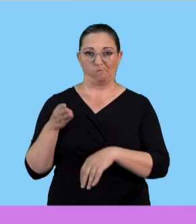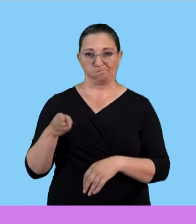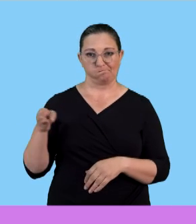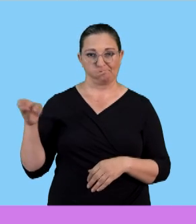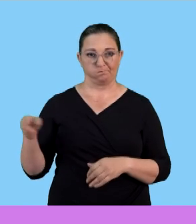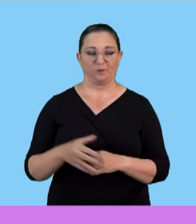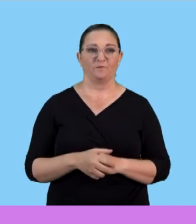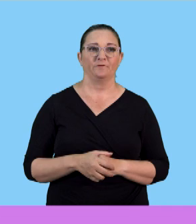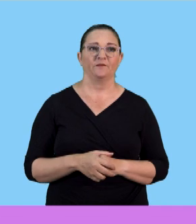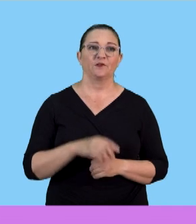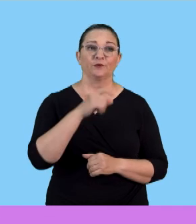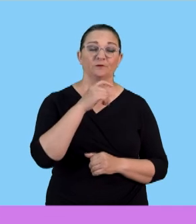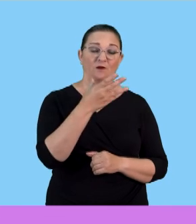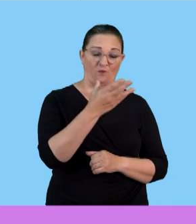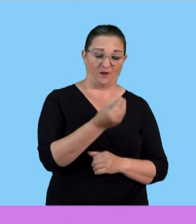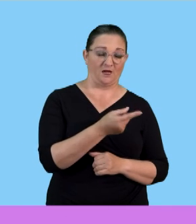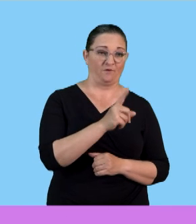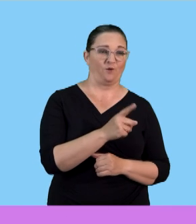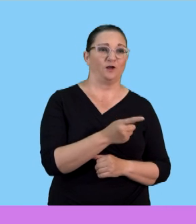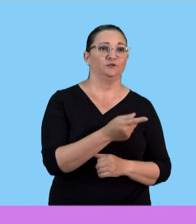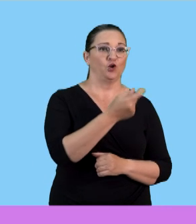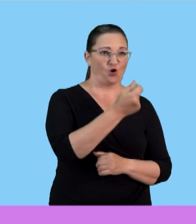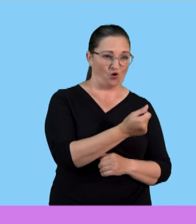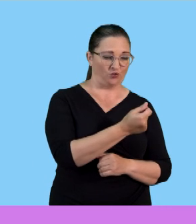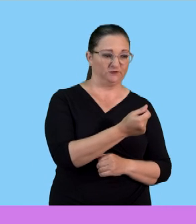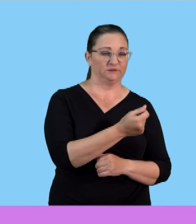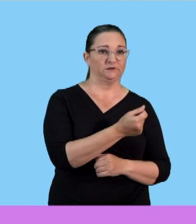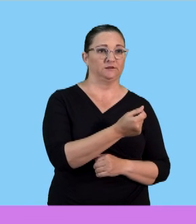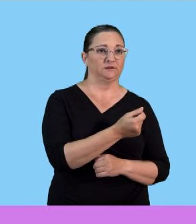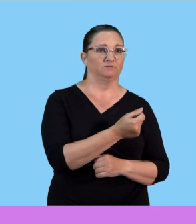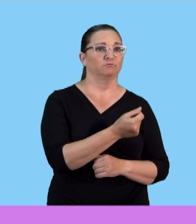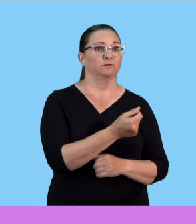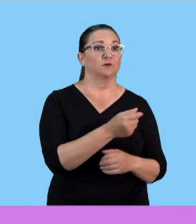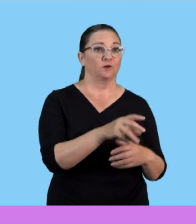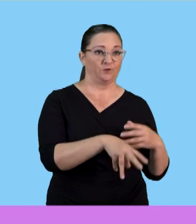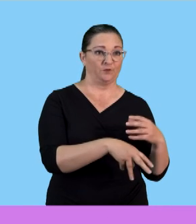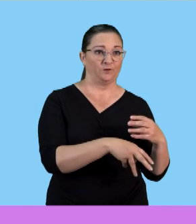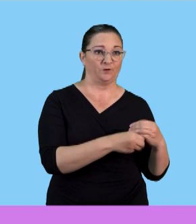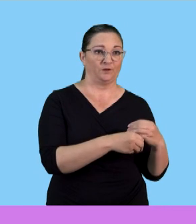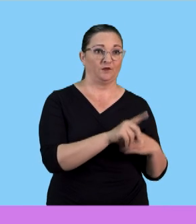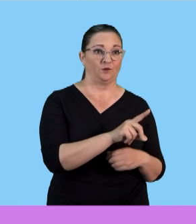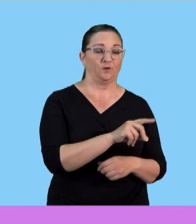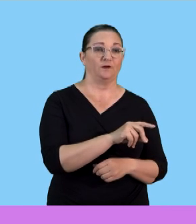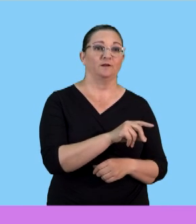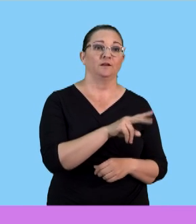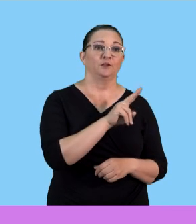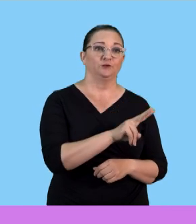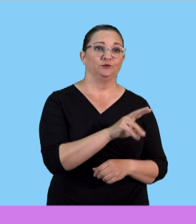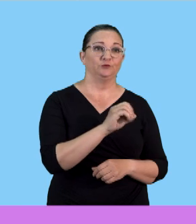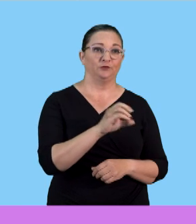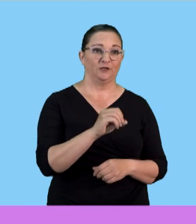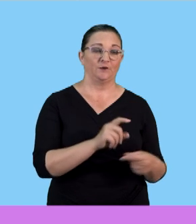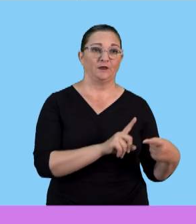there. So using our formula, we have the cost, which will be having